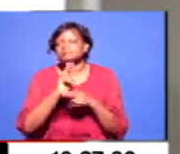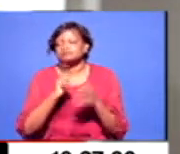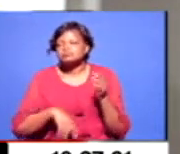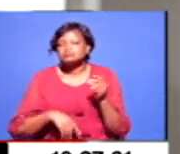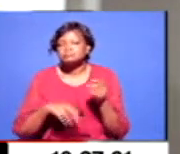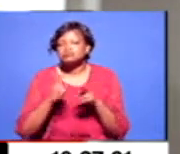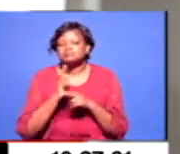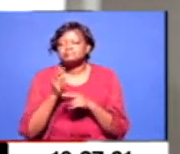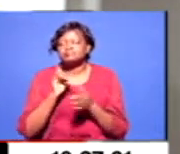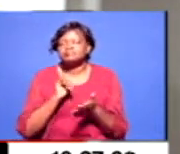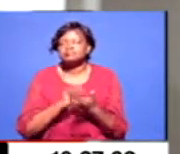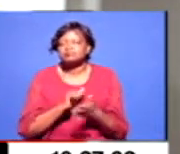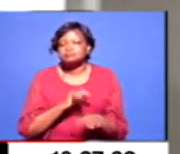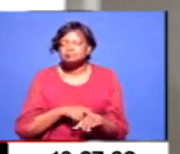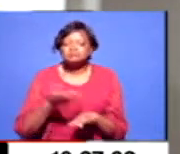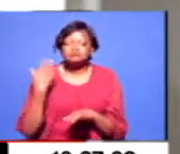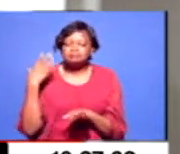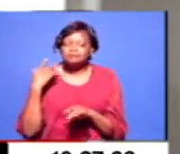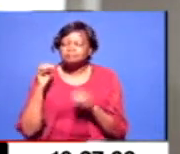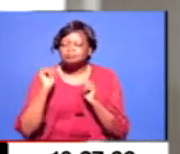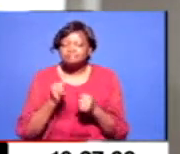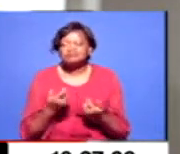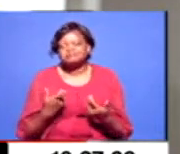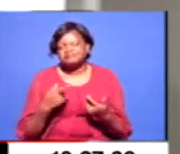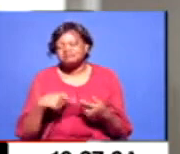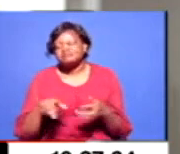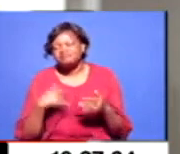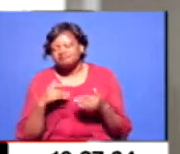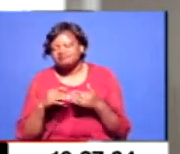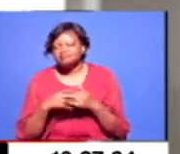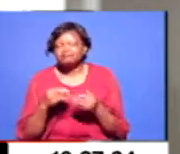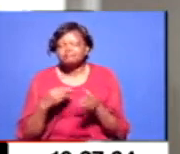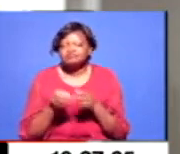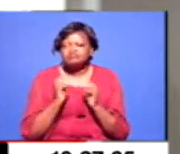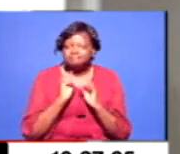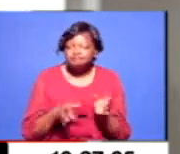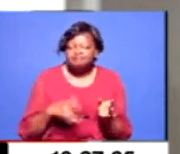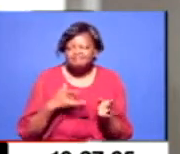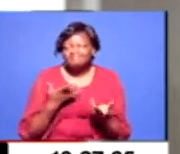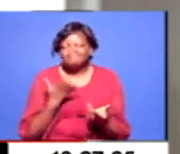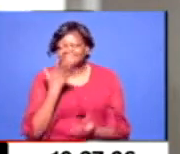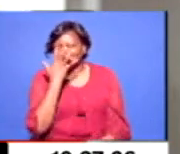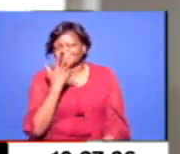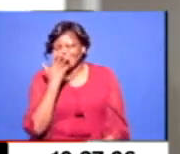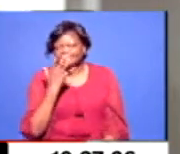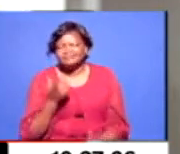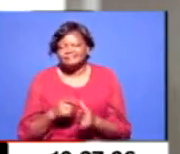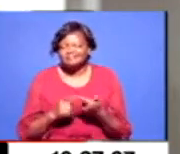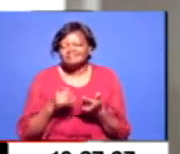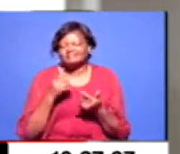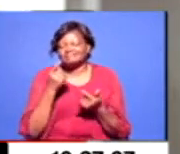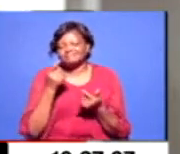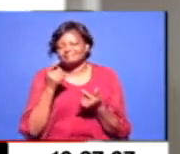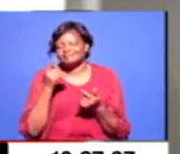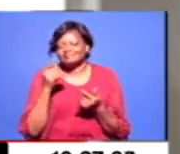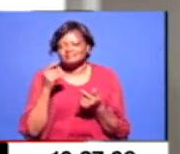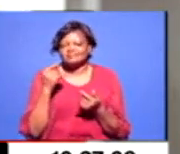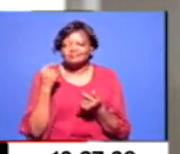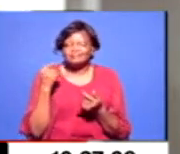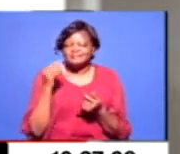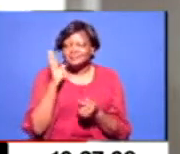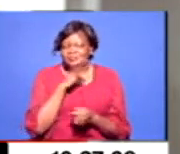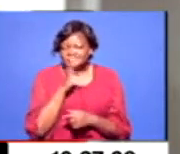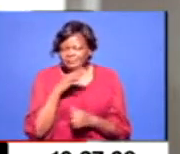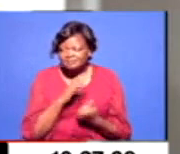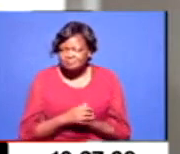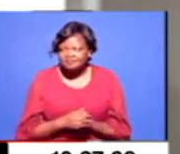they're not comfortable, they might soil themselves, mm-hmm. then they you see they'll shame after you see a girl is bleeding. And so